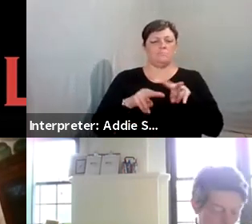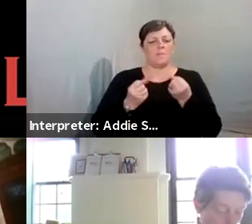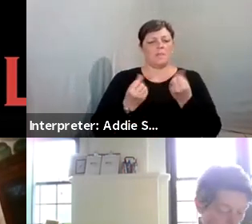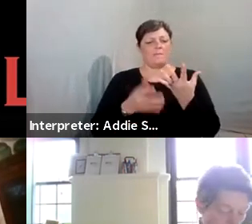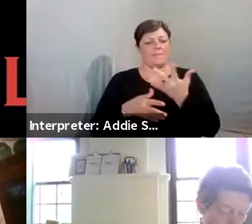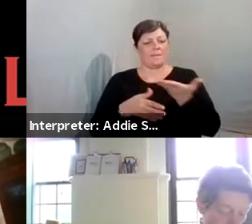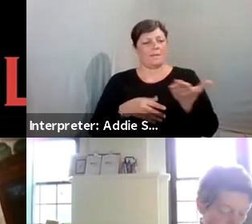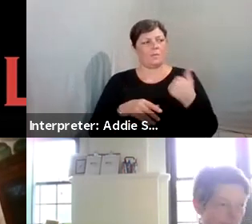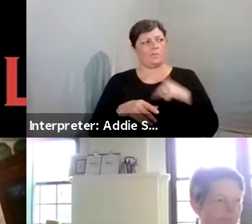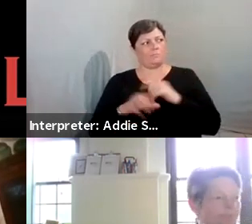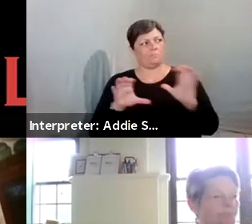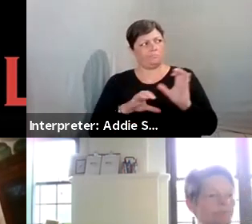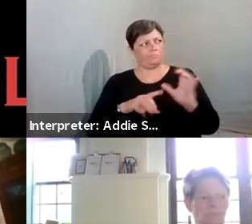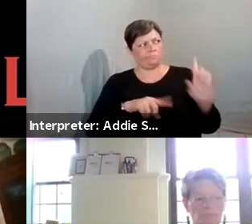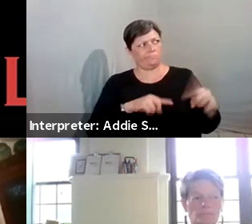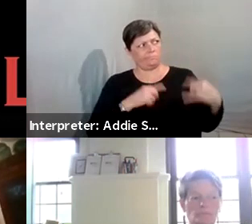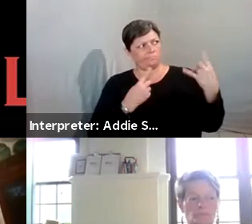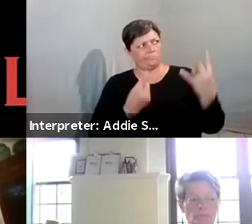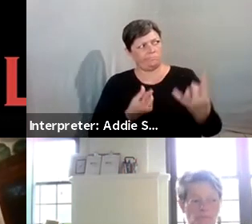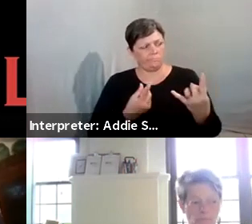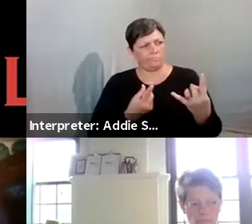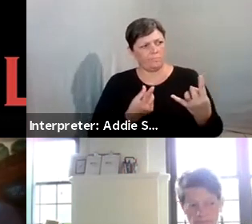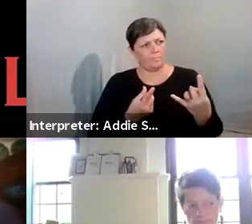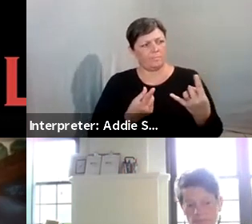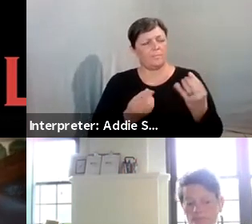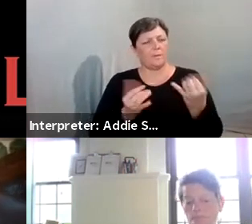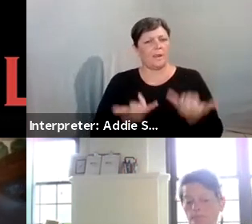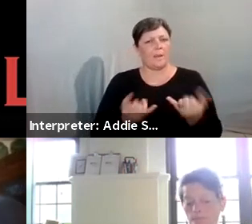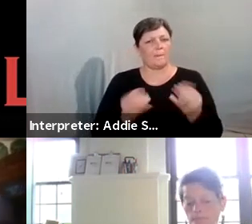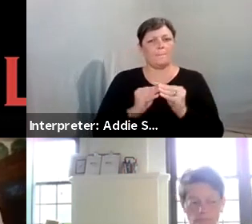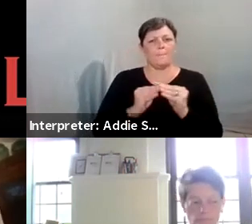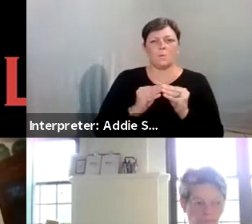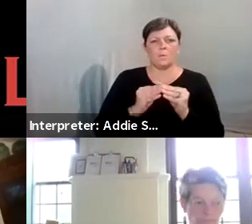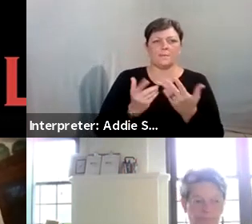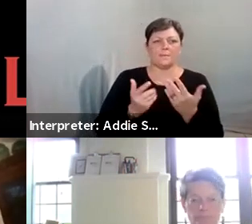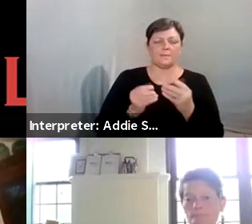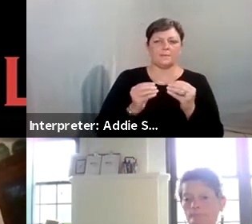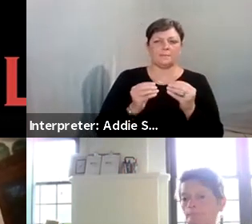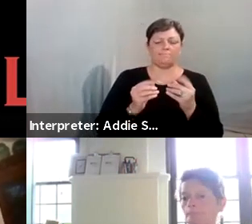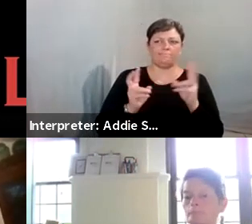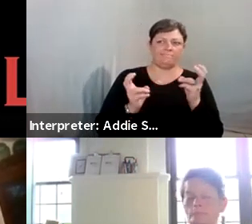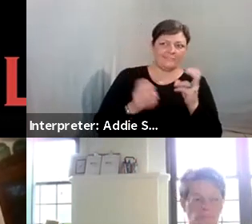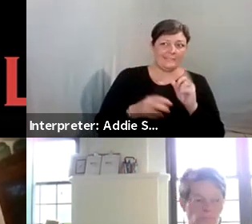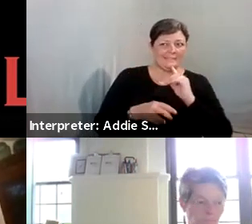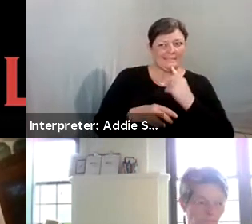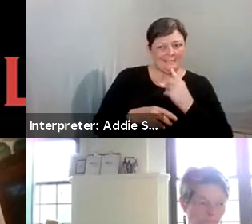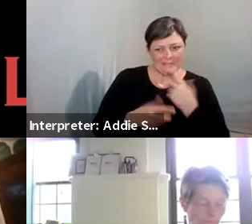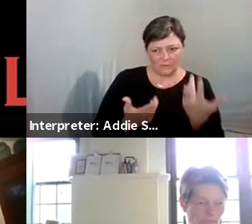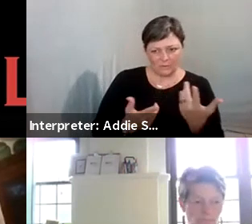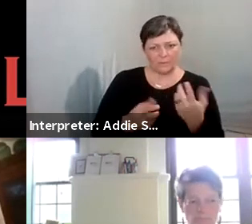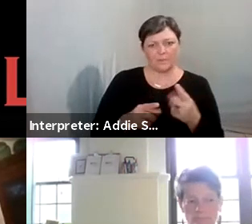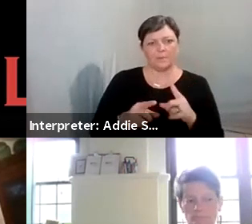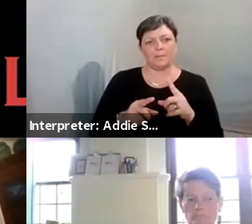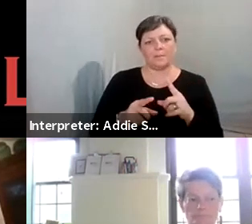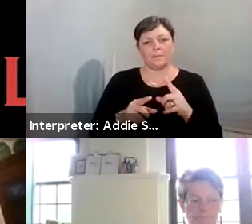had been doing and how we've been doing it, and be a little bit more, I don't want to say serious about it, because of course we're running a business, so you're supposed